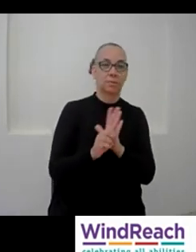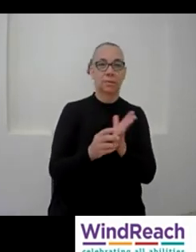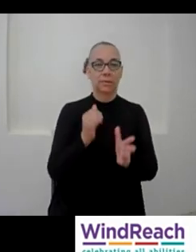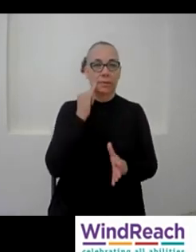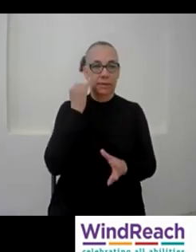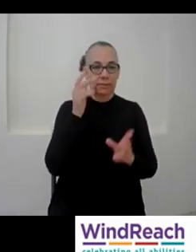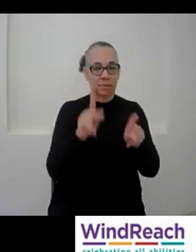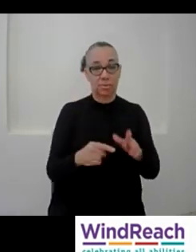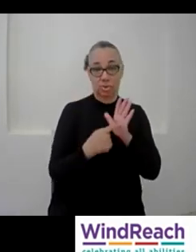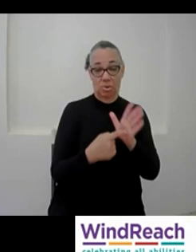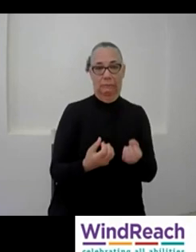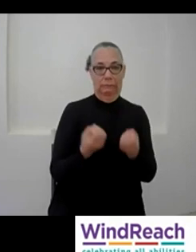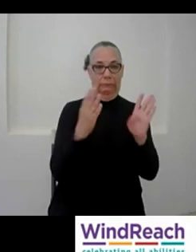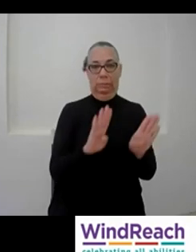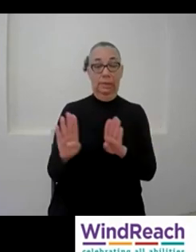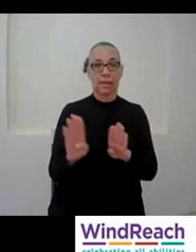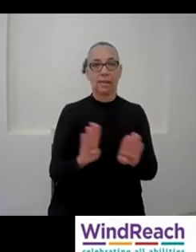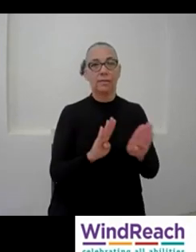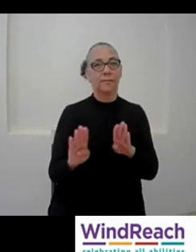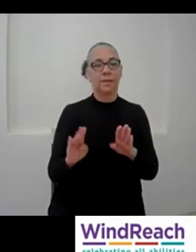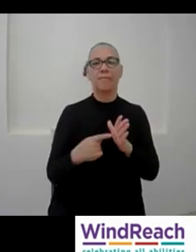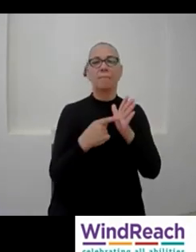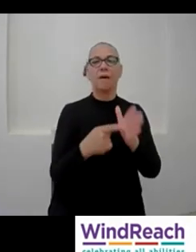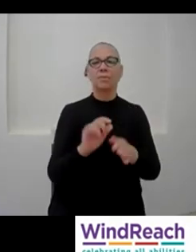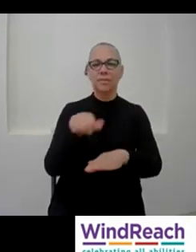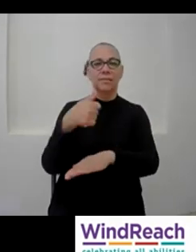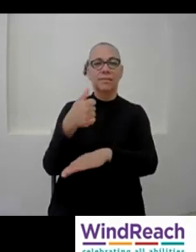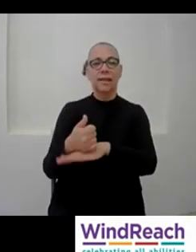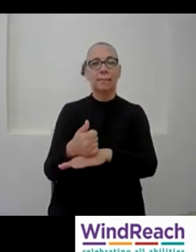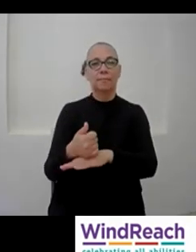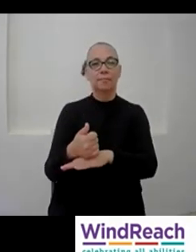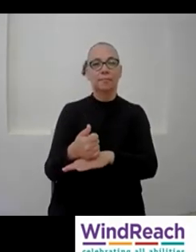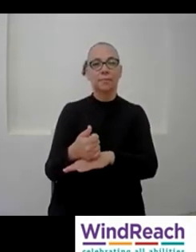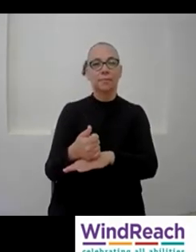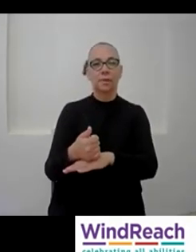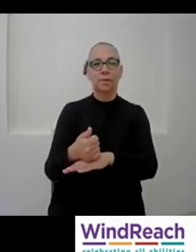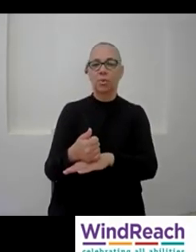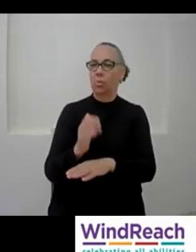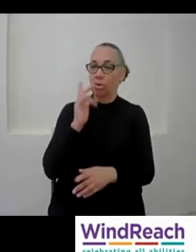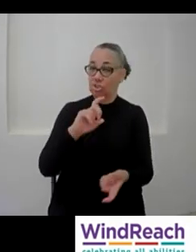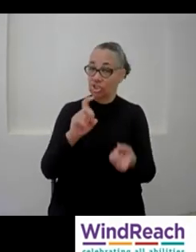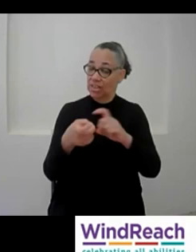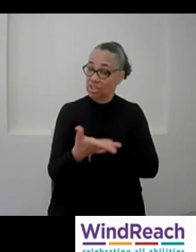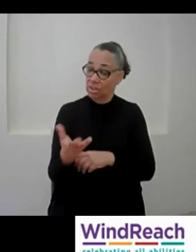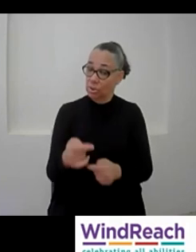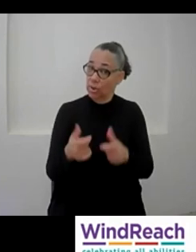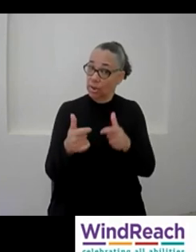quote unquote behavior and this model is put in place and that changes things quite drastically.